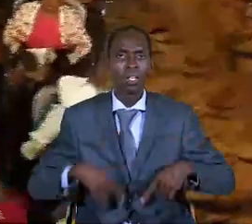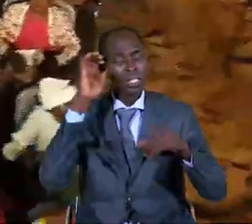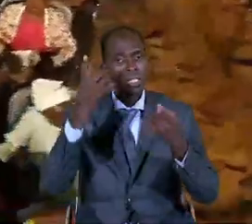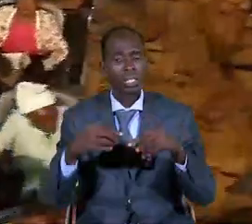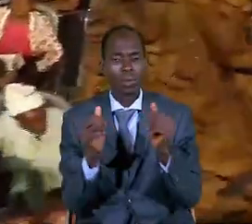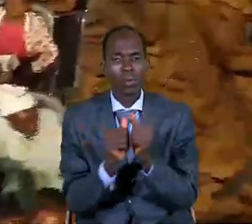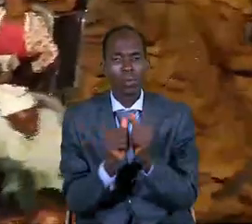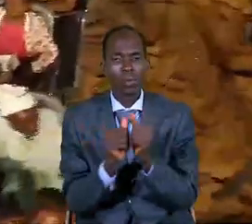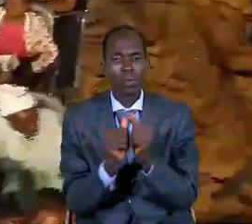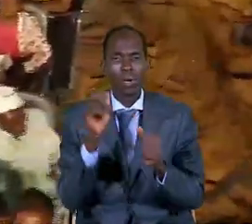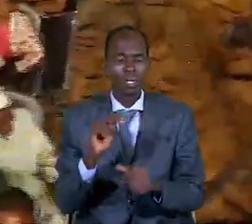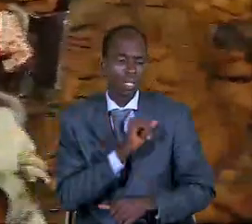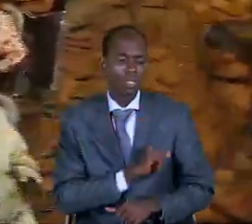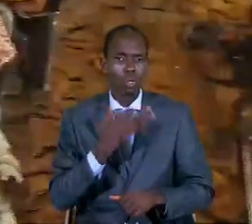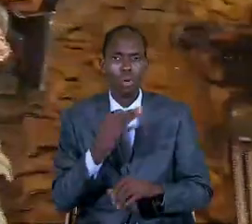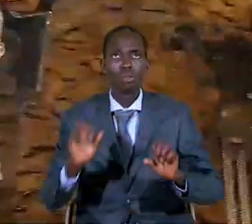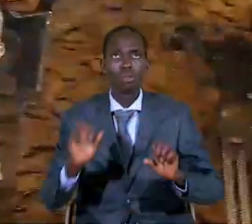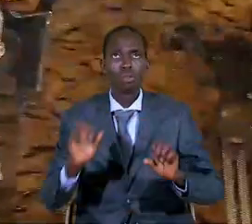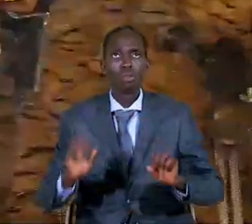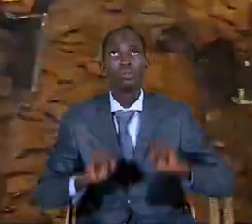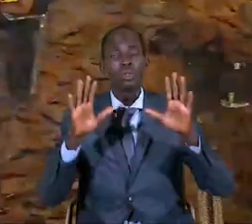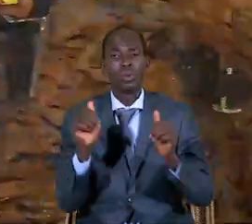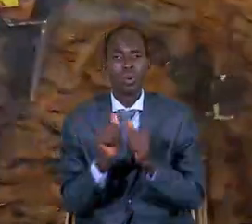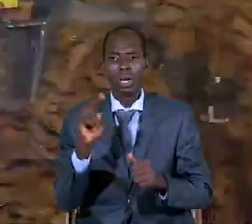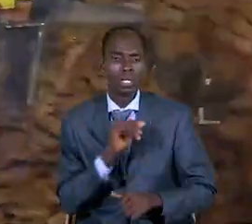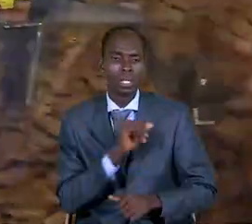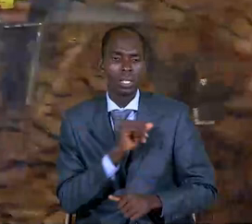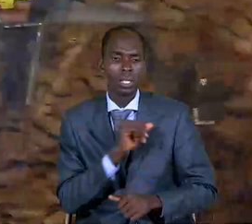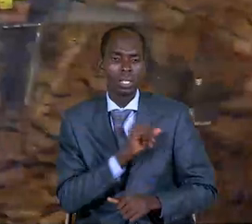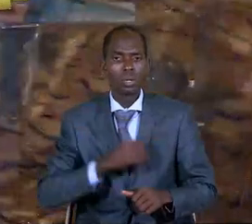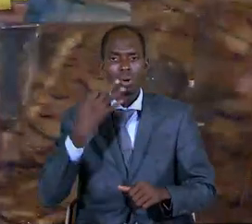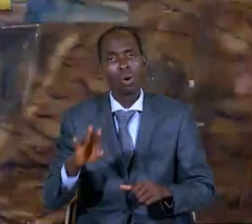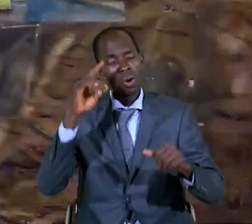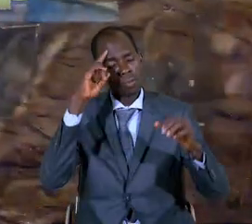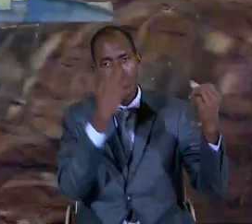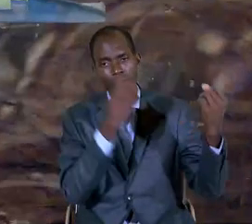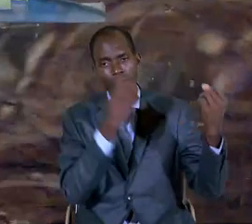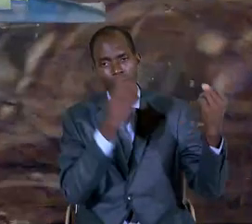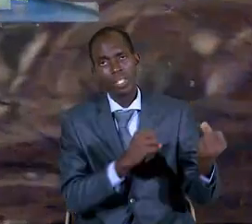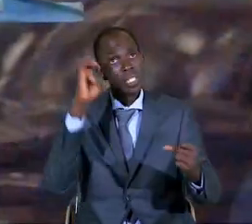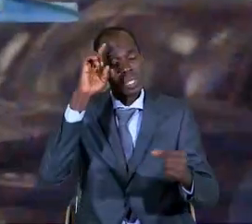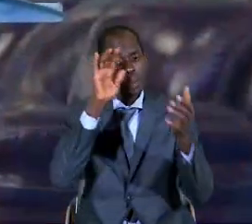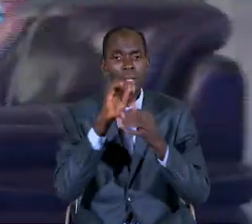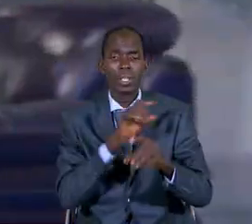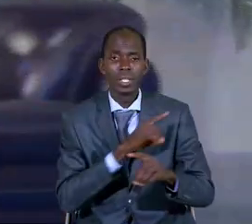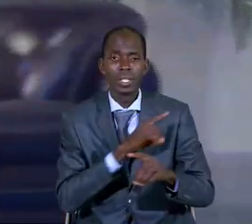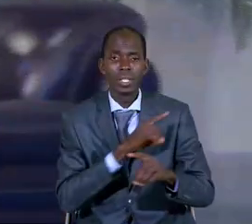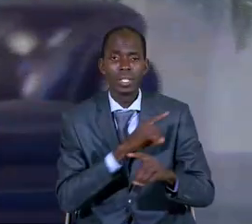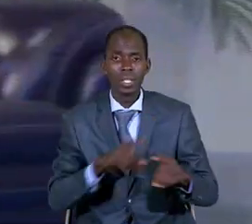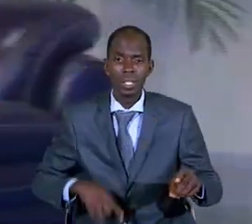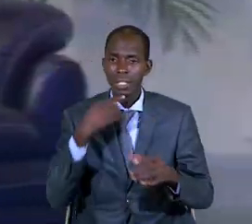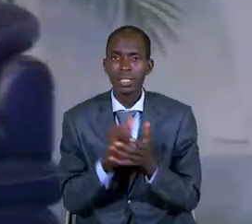attitude of surrender. He came with an attitude of faith. He believed in the Lord, and he said, you are now